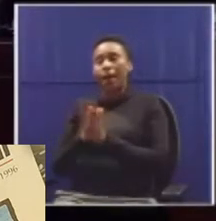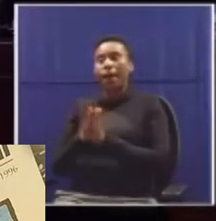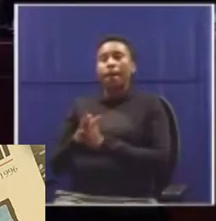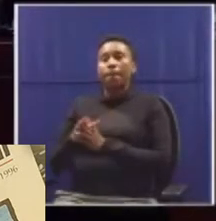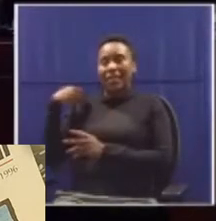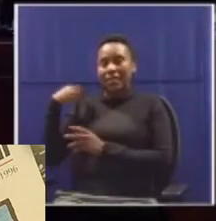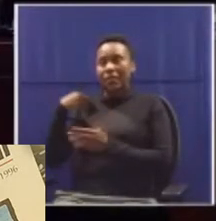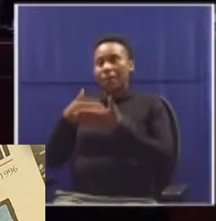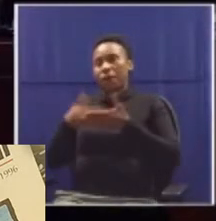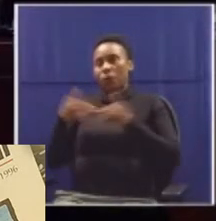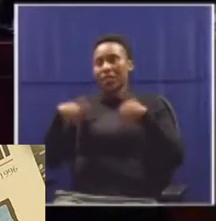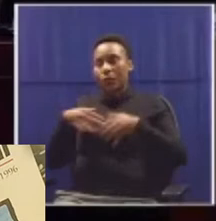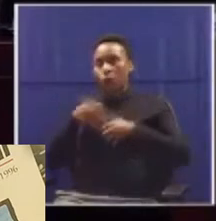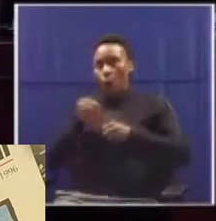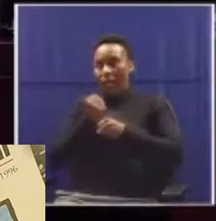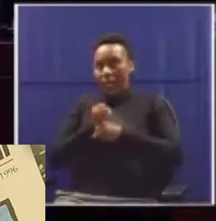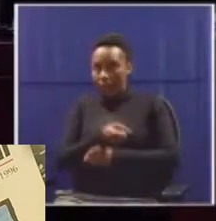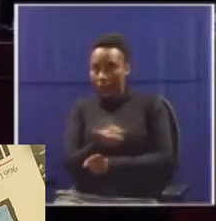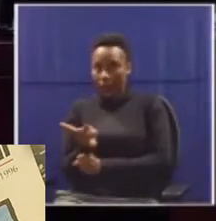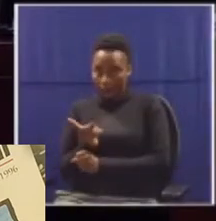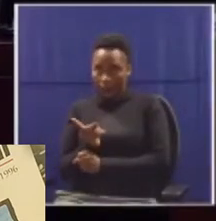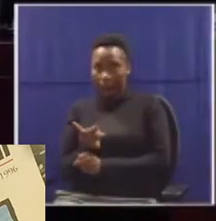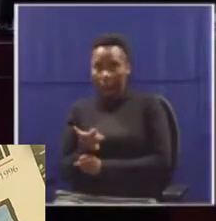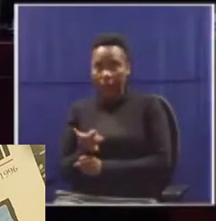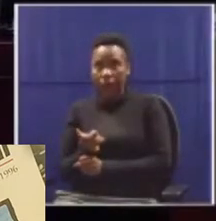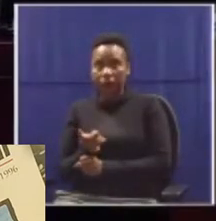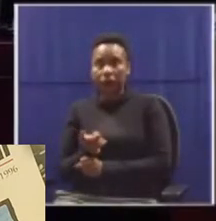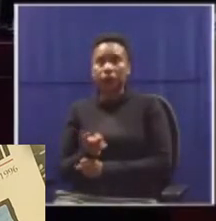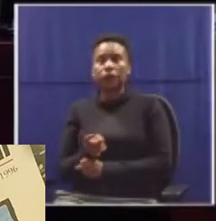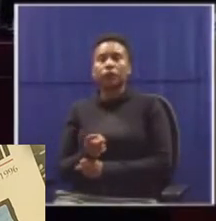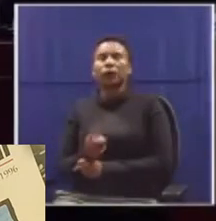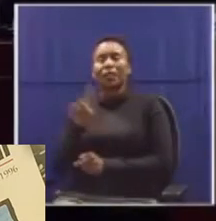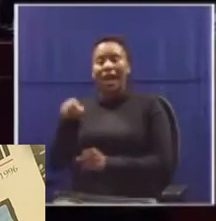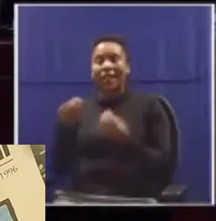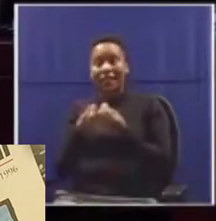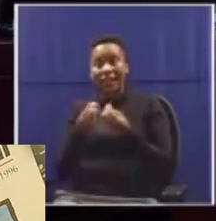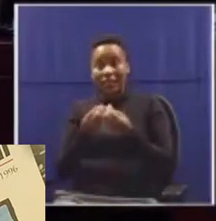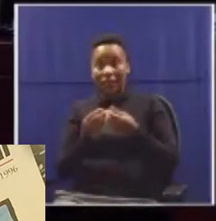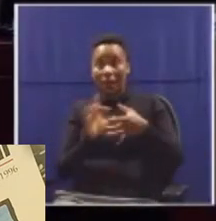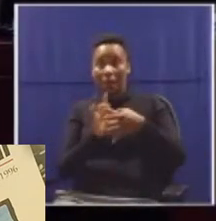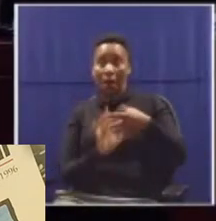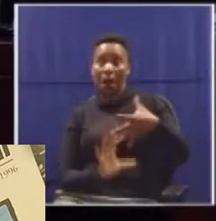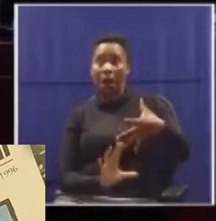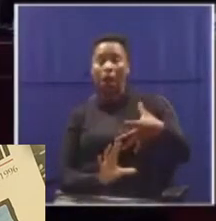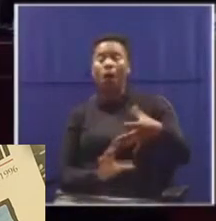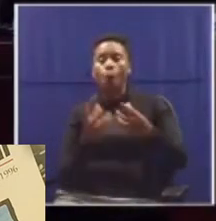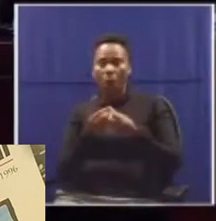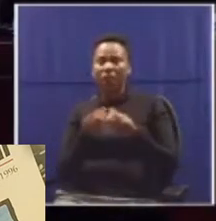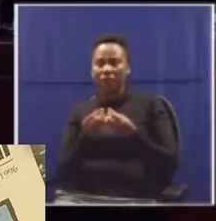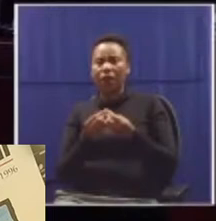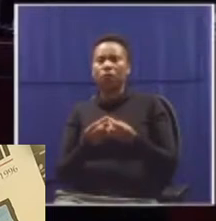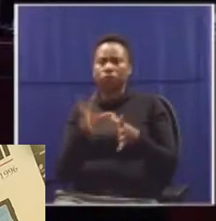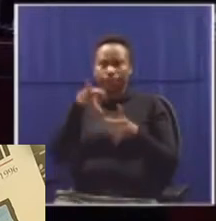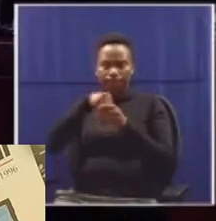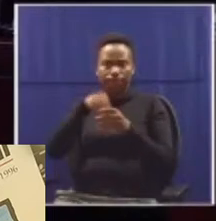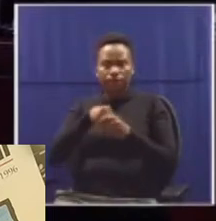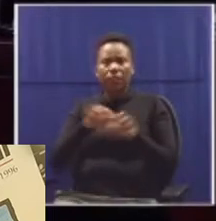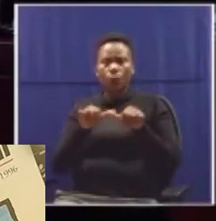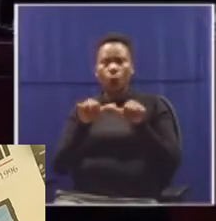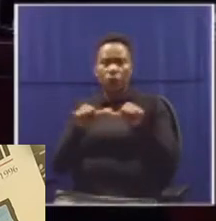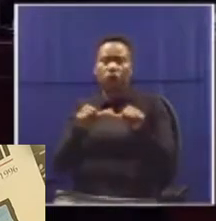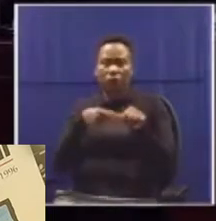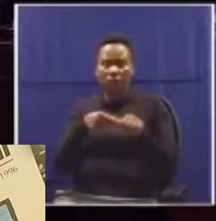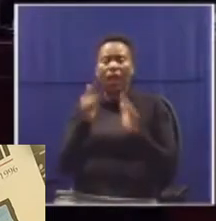the other set of regulations under discussion discussion dealing with the composition and continuity at the legal practice